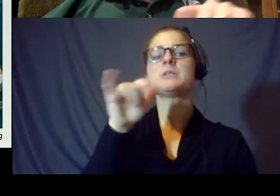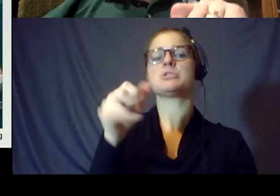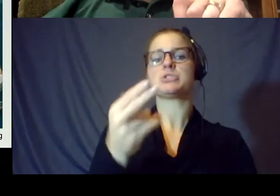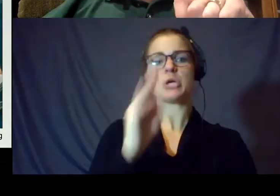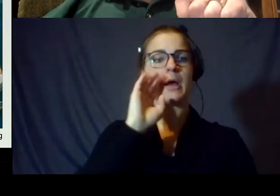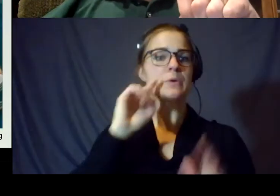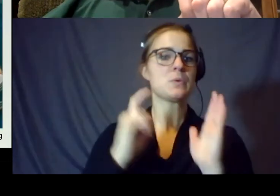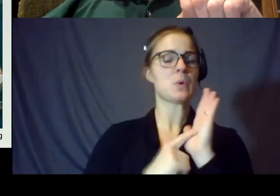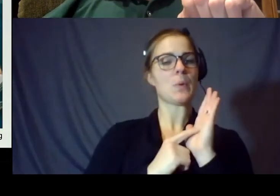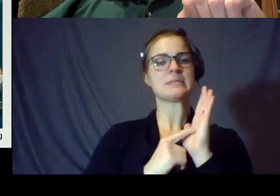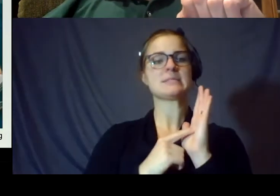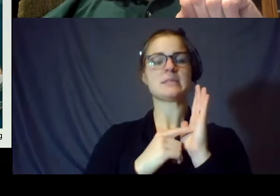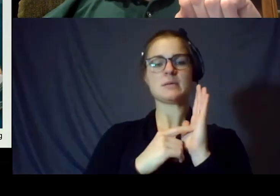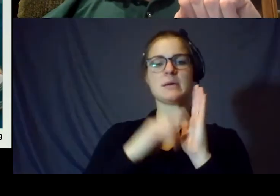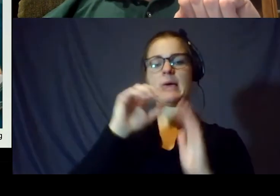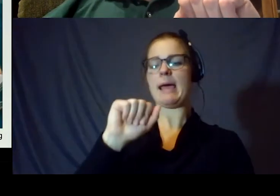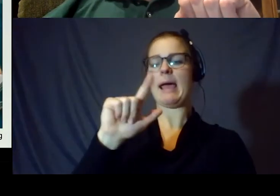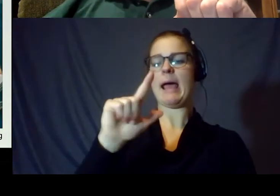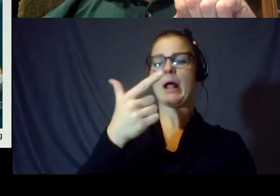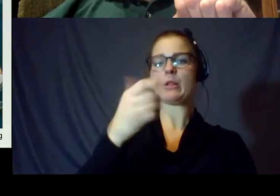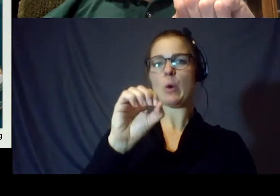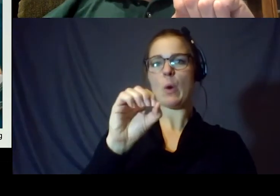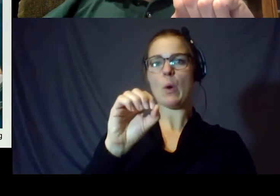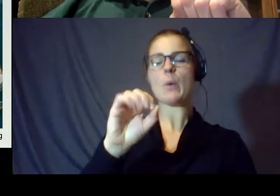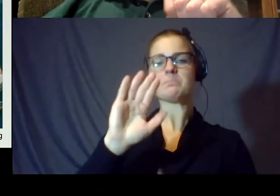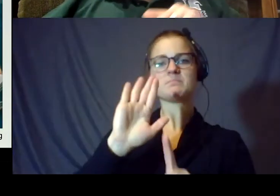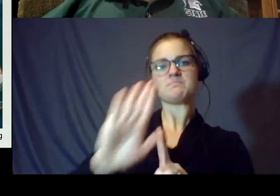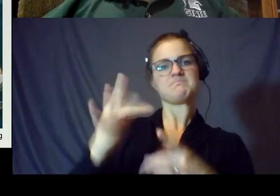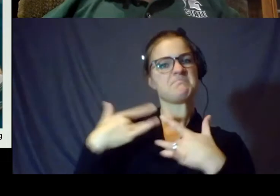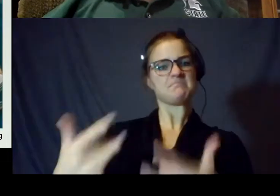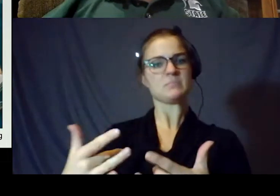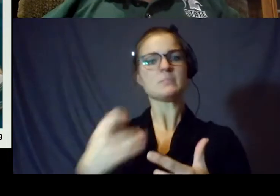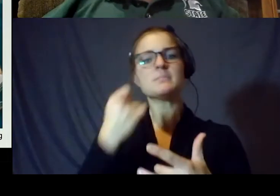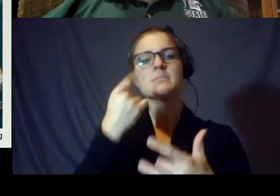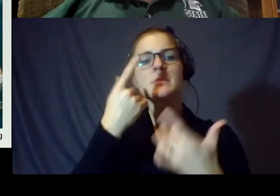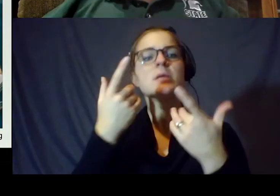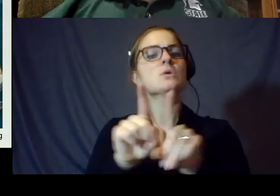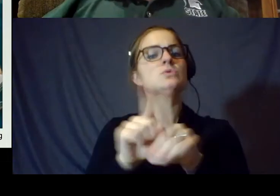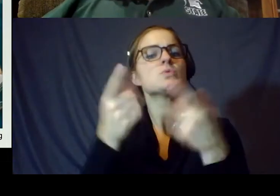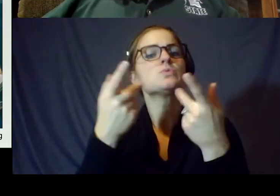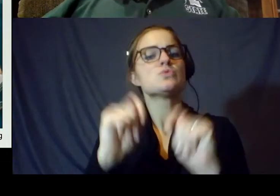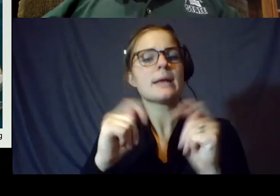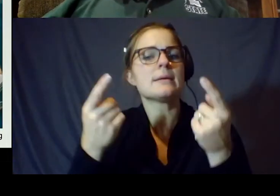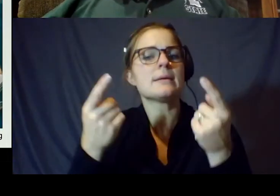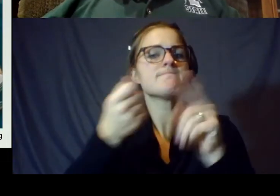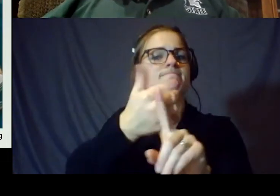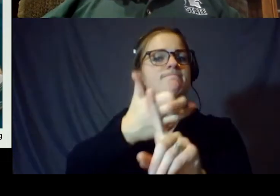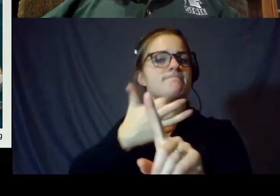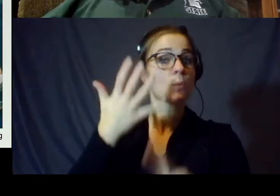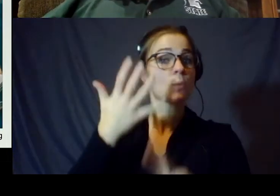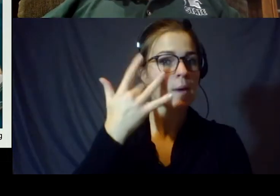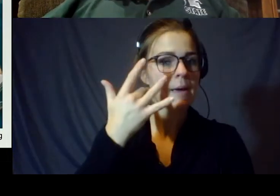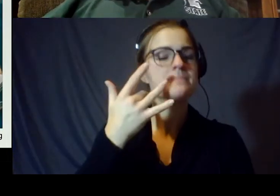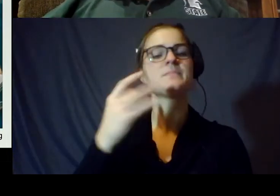period of algol, he also proposed a mechanism. In other words, he also tried to explain why it's happening. An